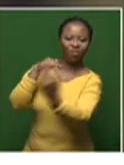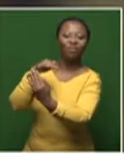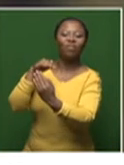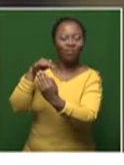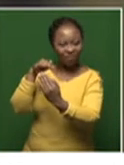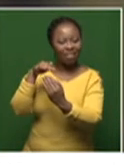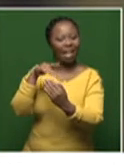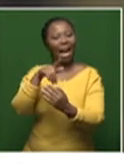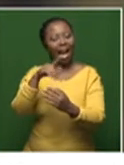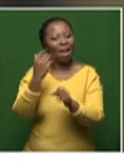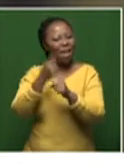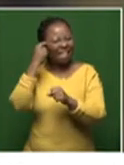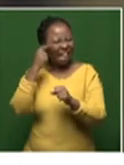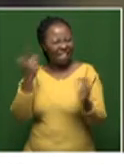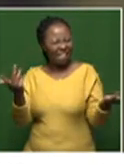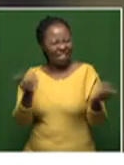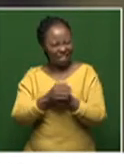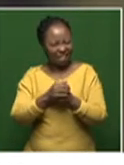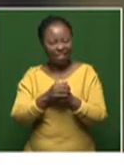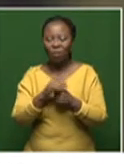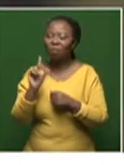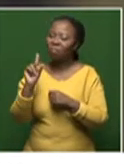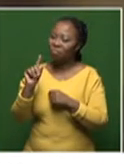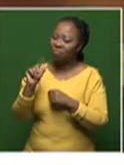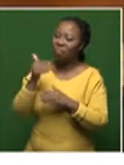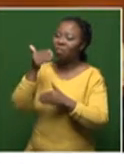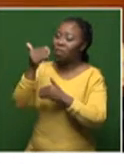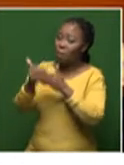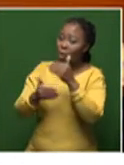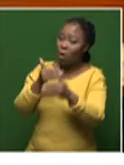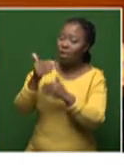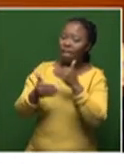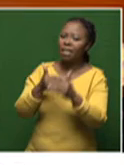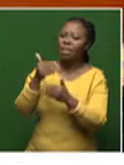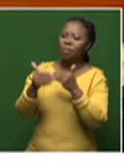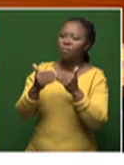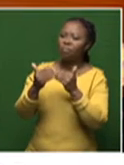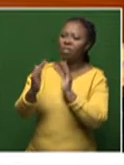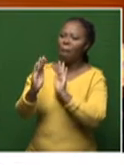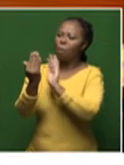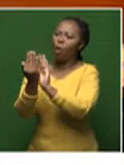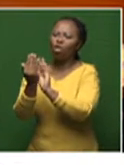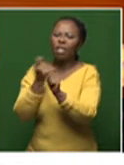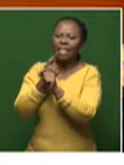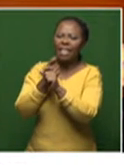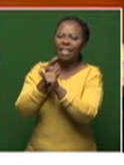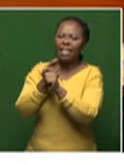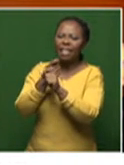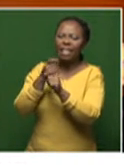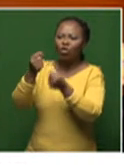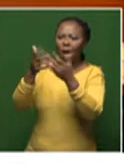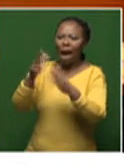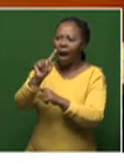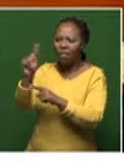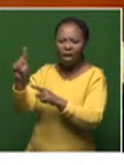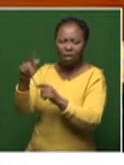sense. Yeah. Let's discuss the process of approaching the taxi drivers about this project and what that entailed. Were there